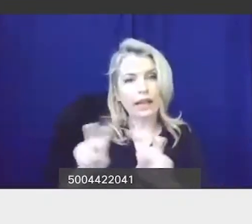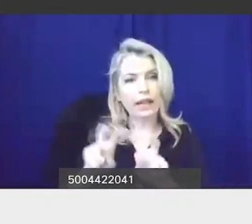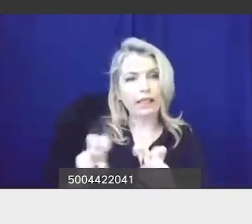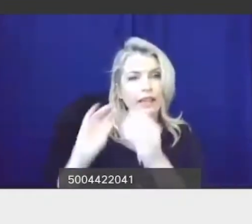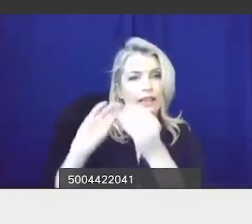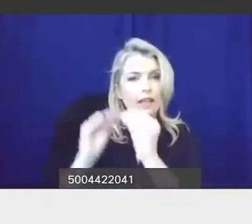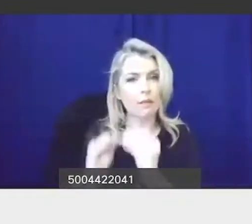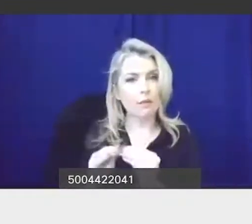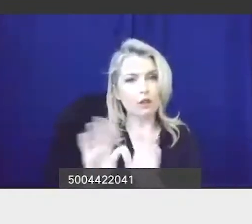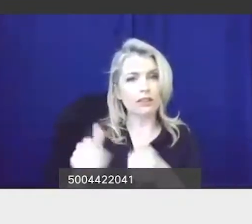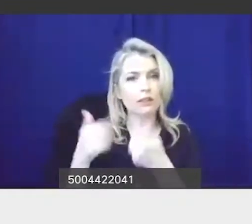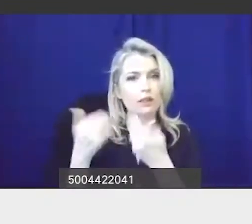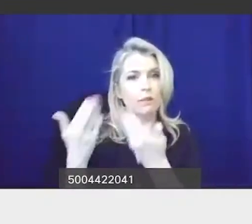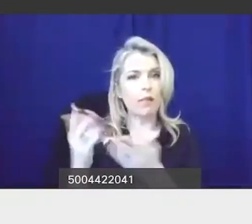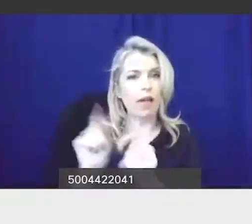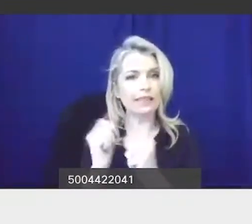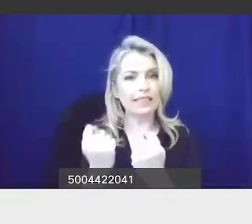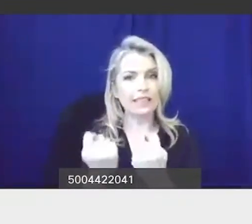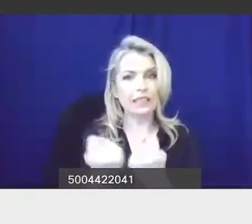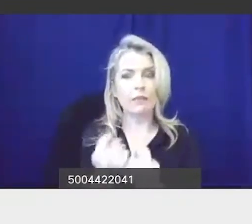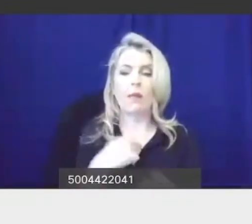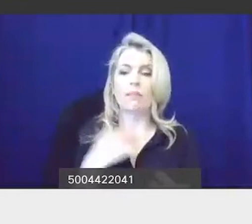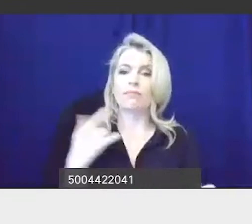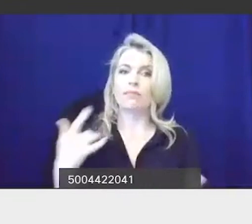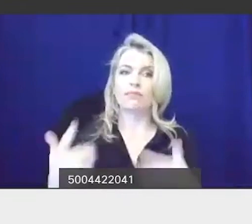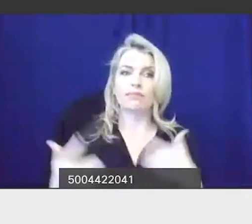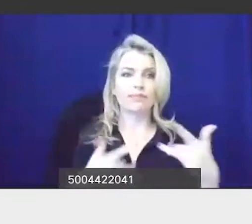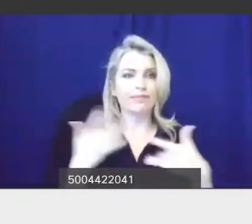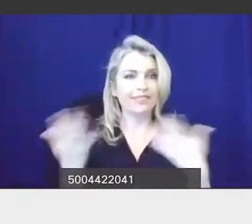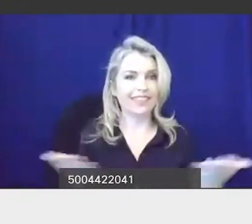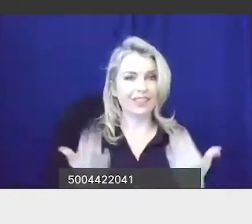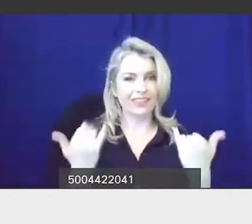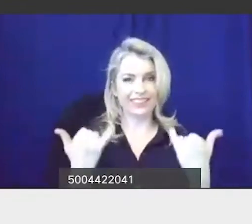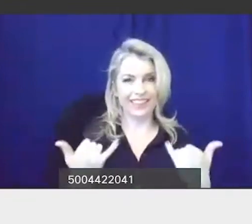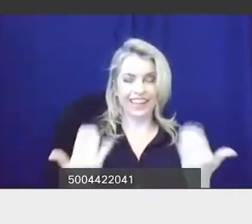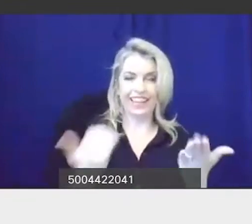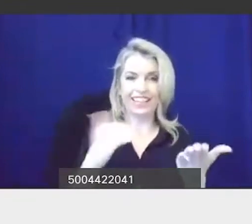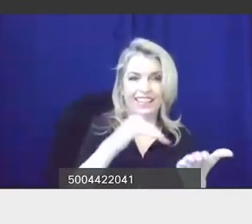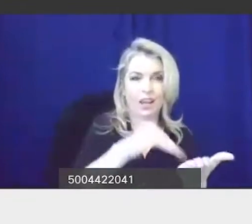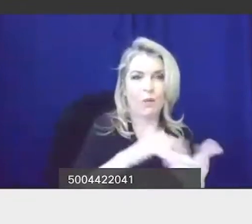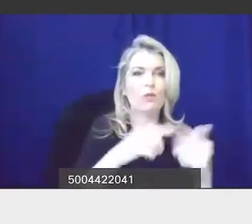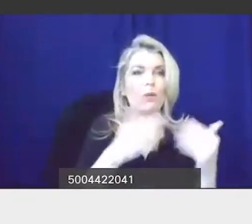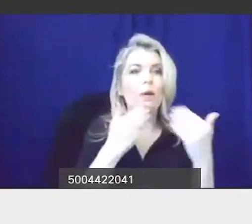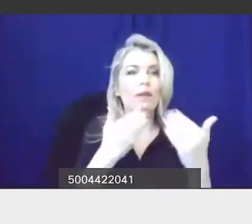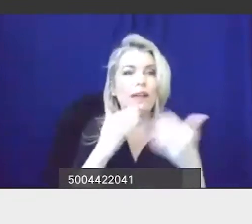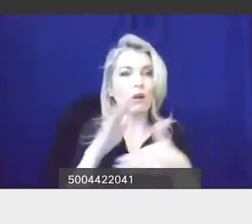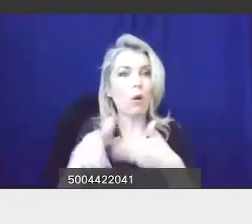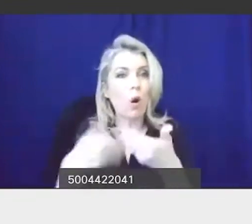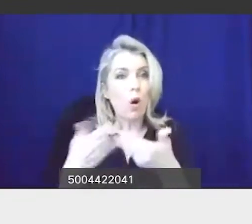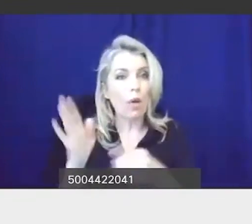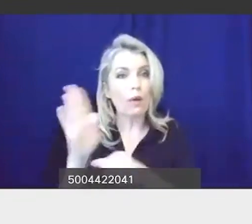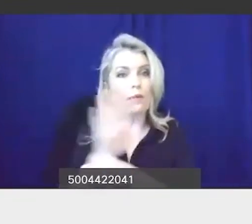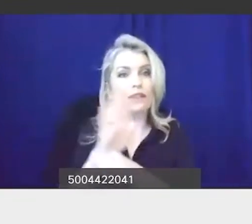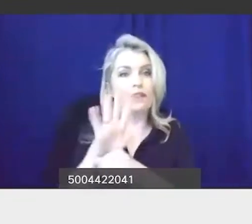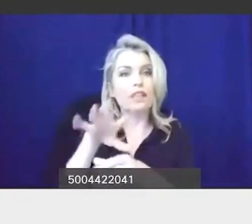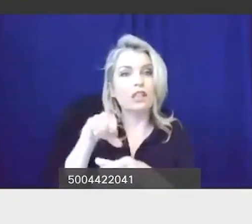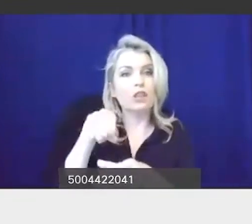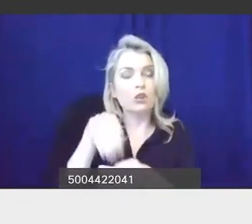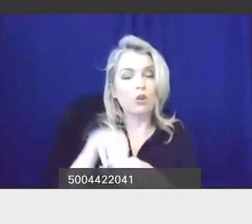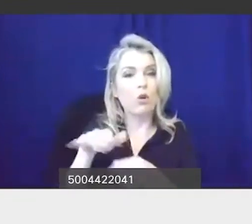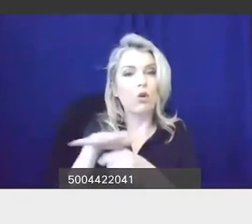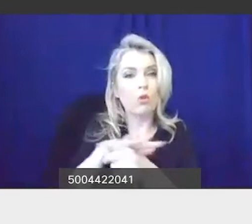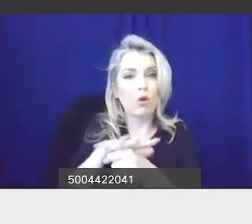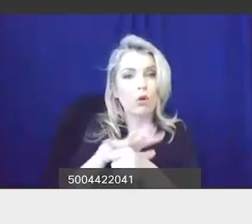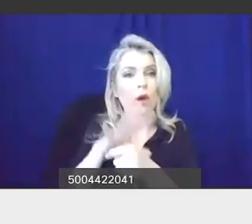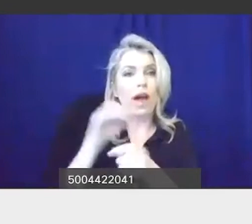I am grateful to be here with everyone today. Again, I would like to thank all businesses, including our local and diverse businesses,